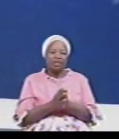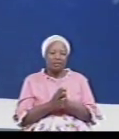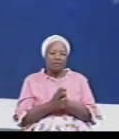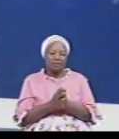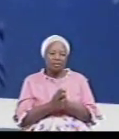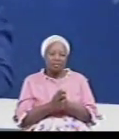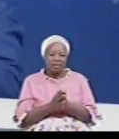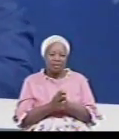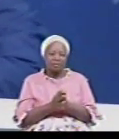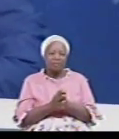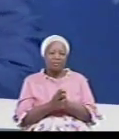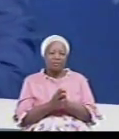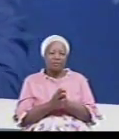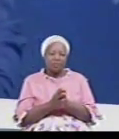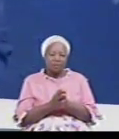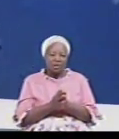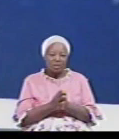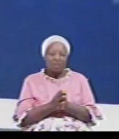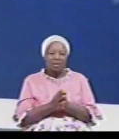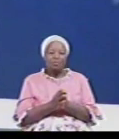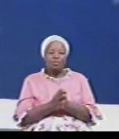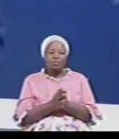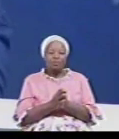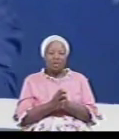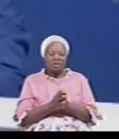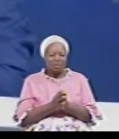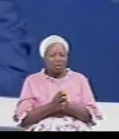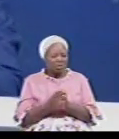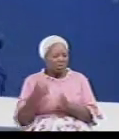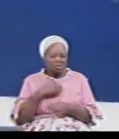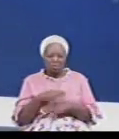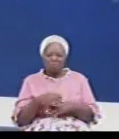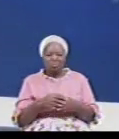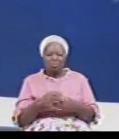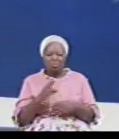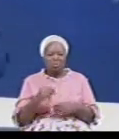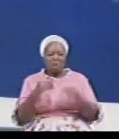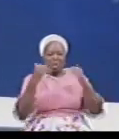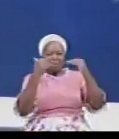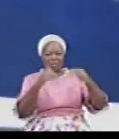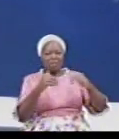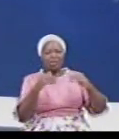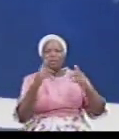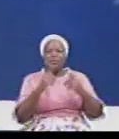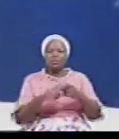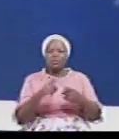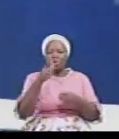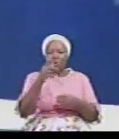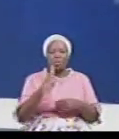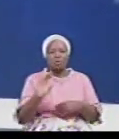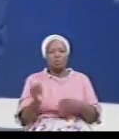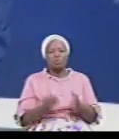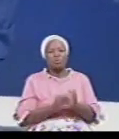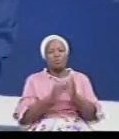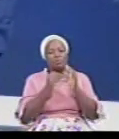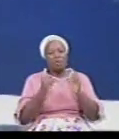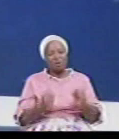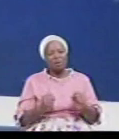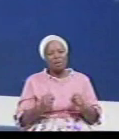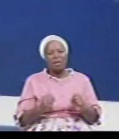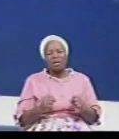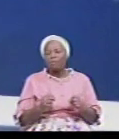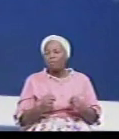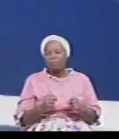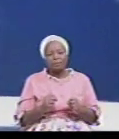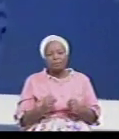Red Sea, there is no limit to God's power. Let's thank God for his power. Let's thank